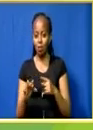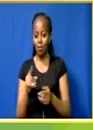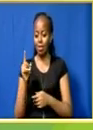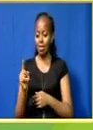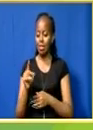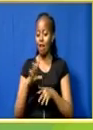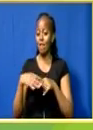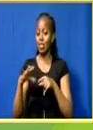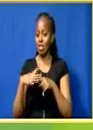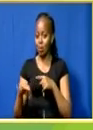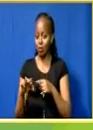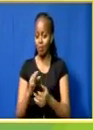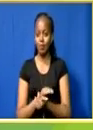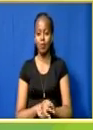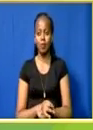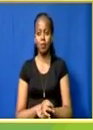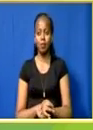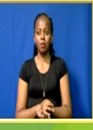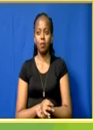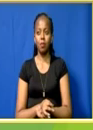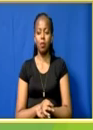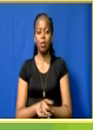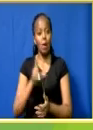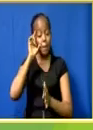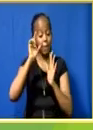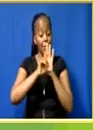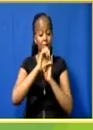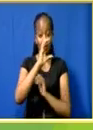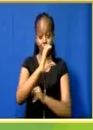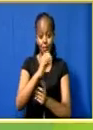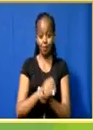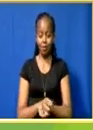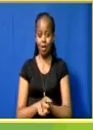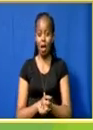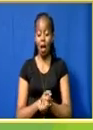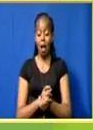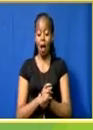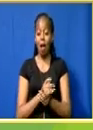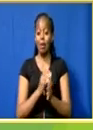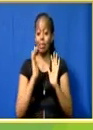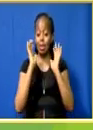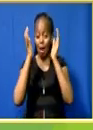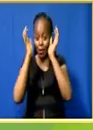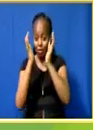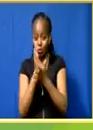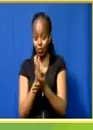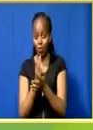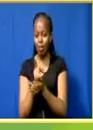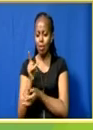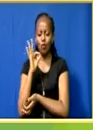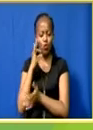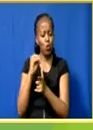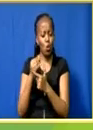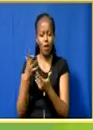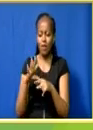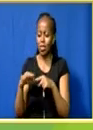a vegetable. It is a vegetable. Mm-hmm. Picture C. Cabbage. It is cabbage? Yes. Is it a fruit